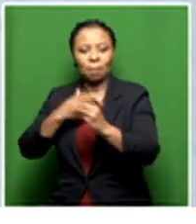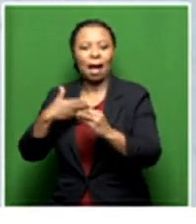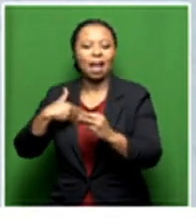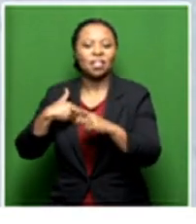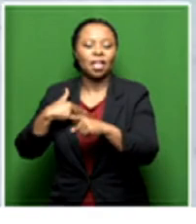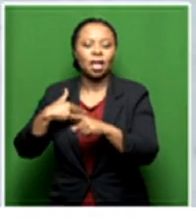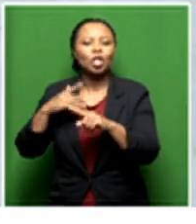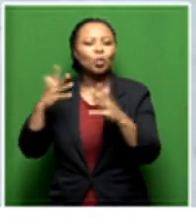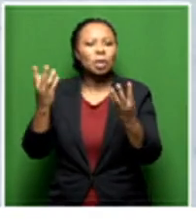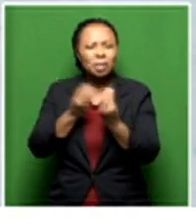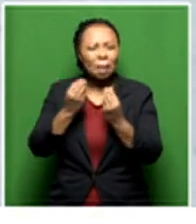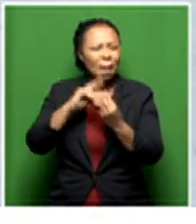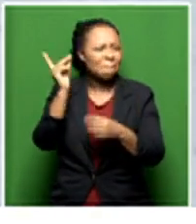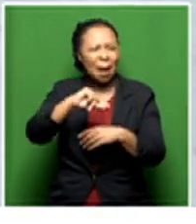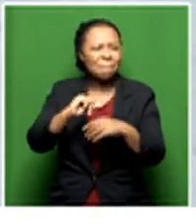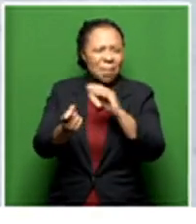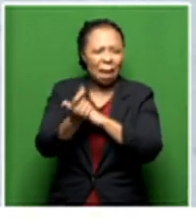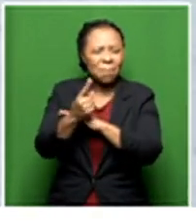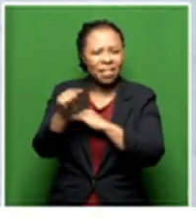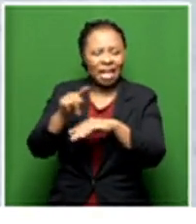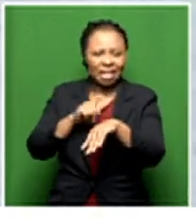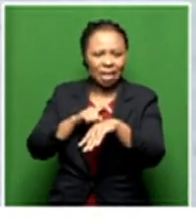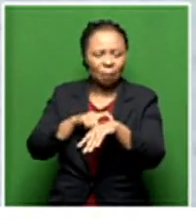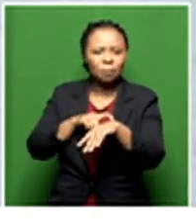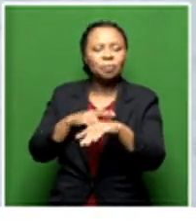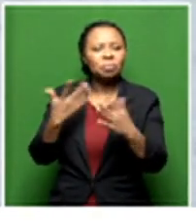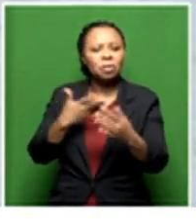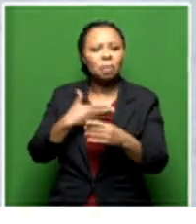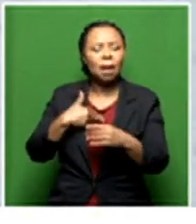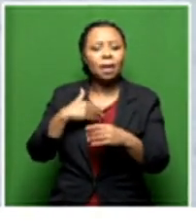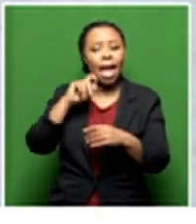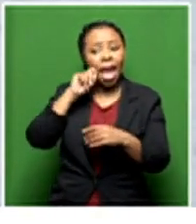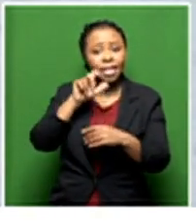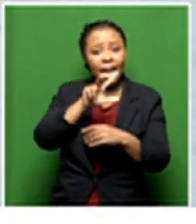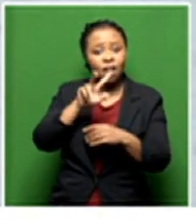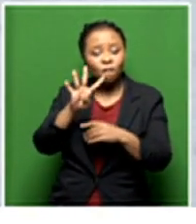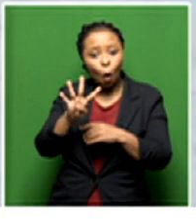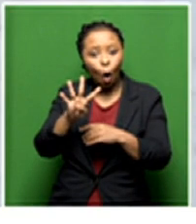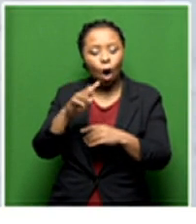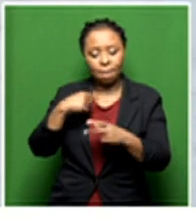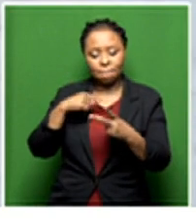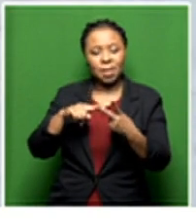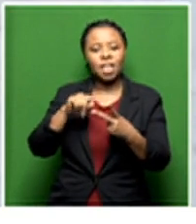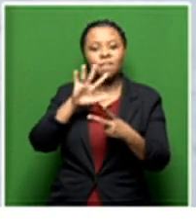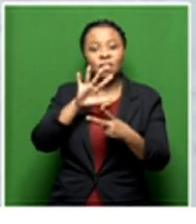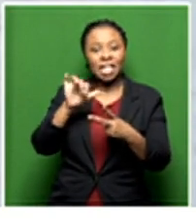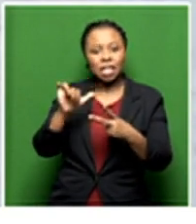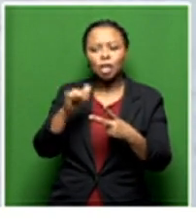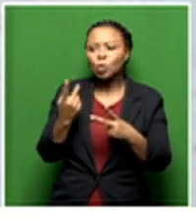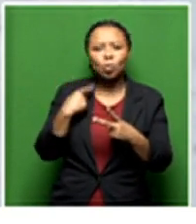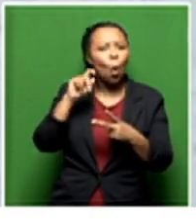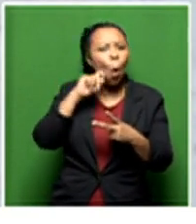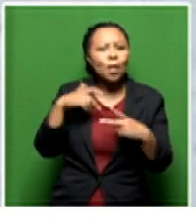very strange happened during that period, that my mother was 84 then, I was 56, so we were both